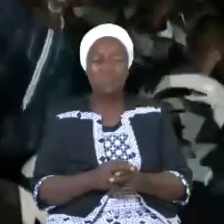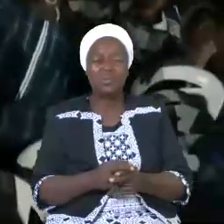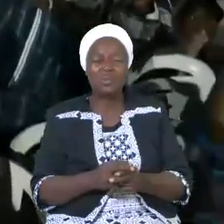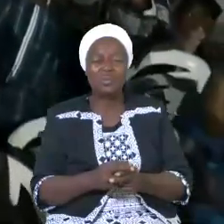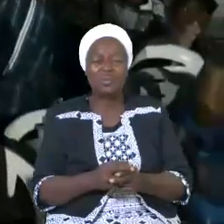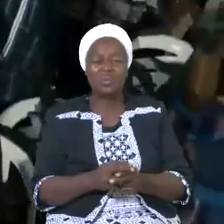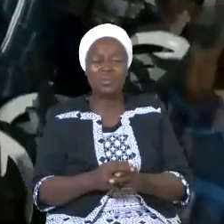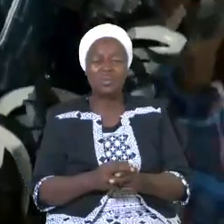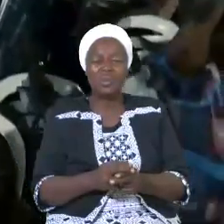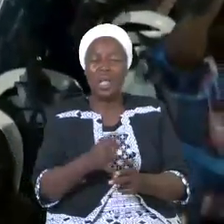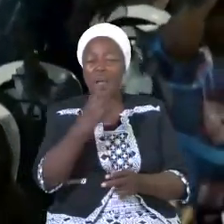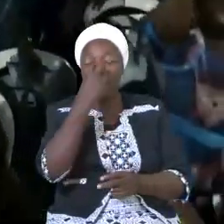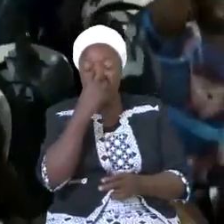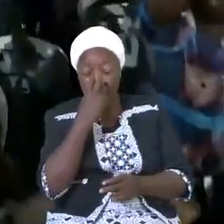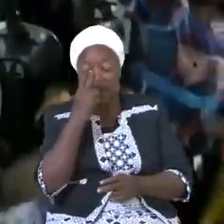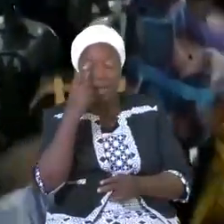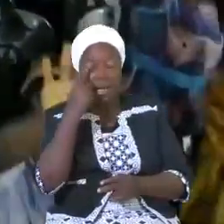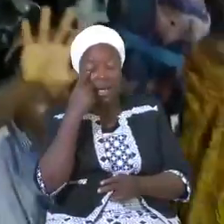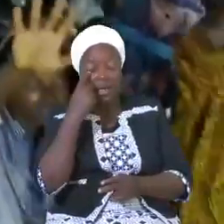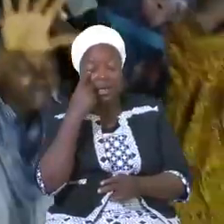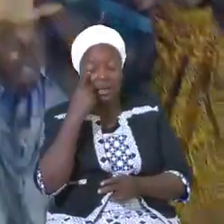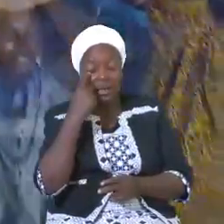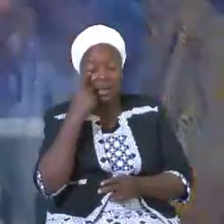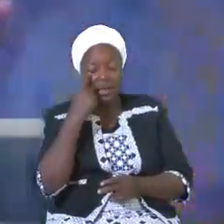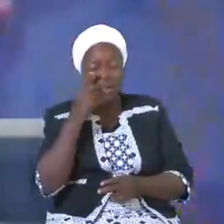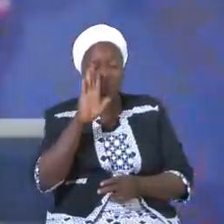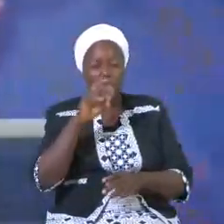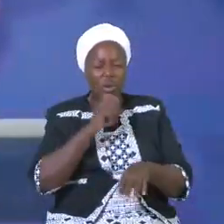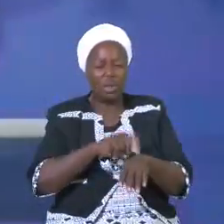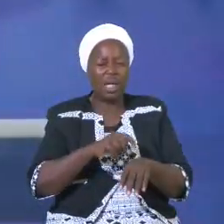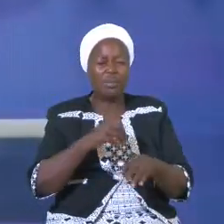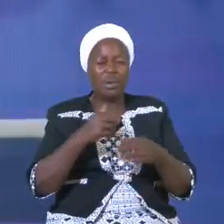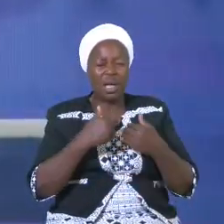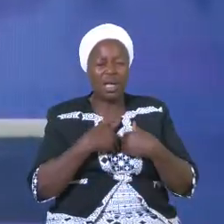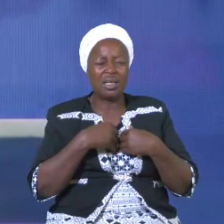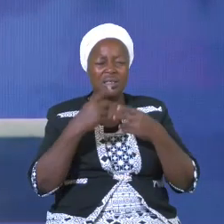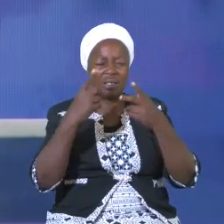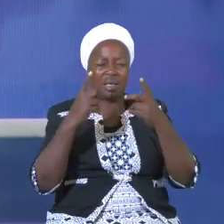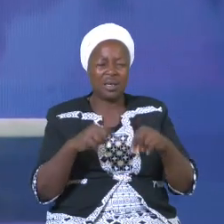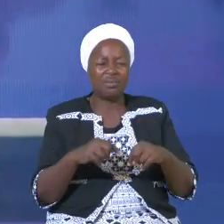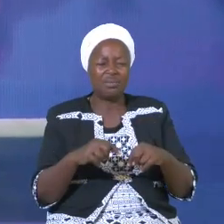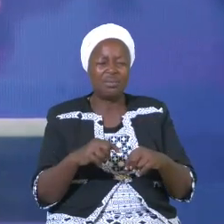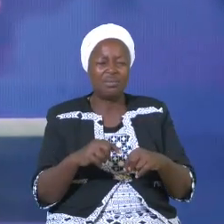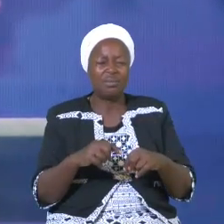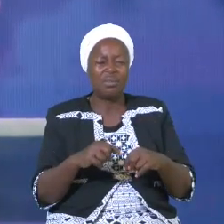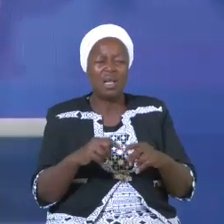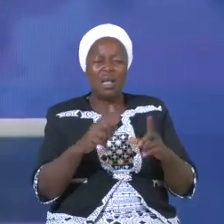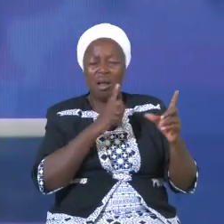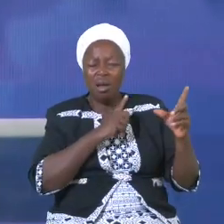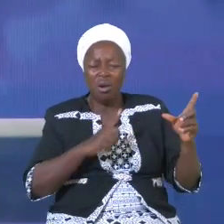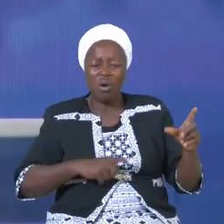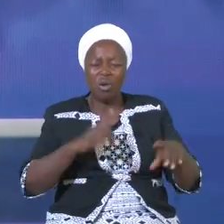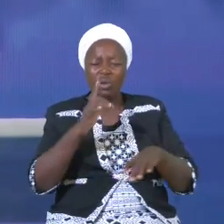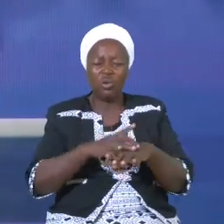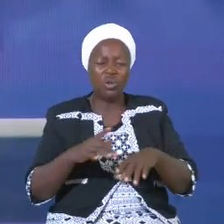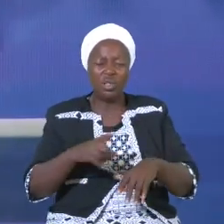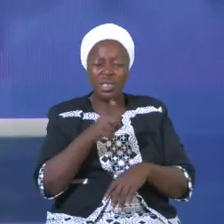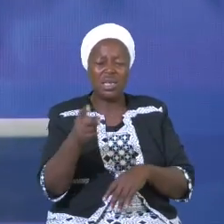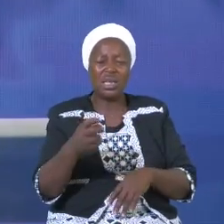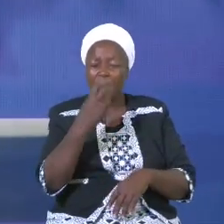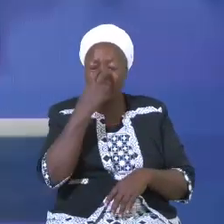blind eyes your tongue has come lord touch their blind eyes